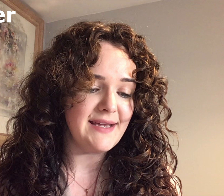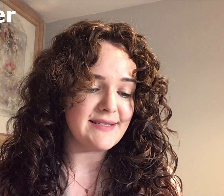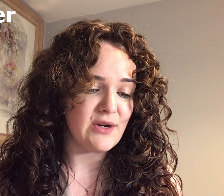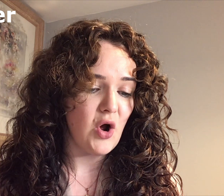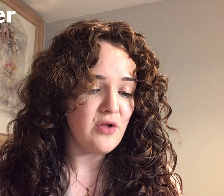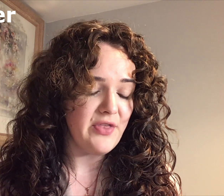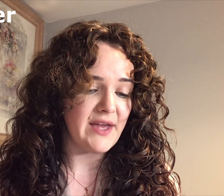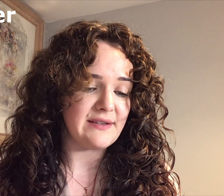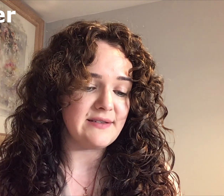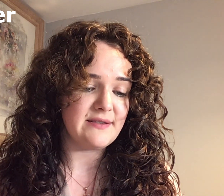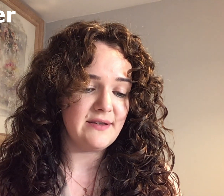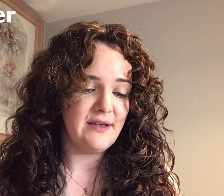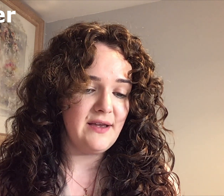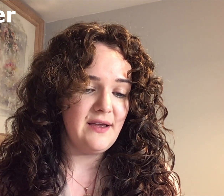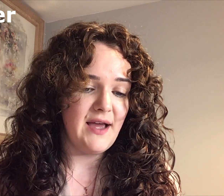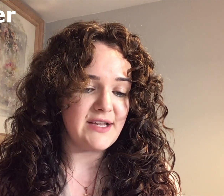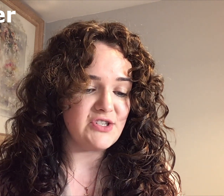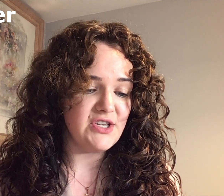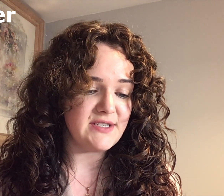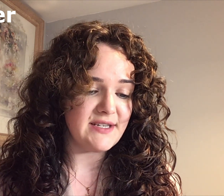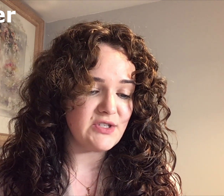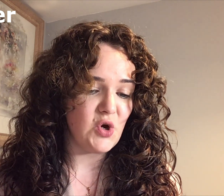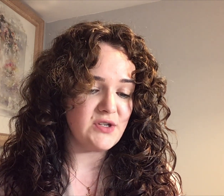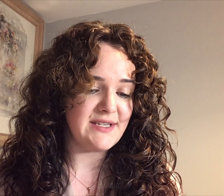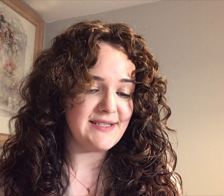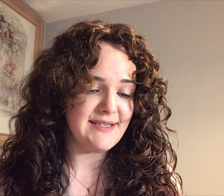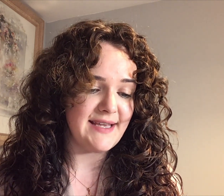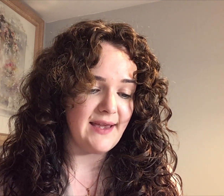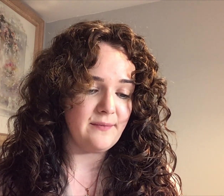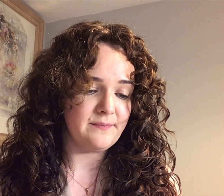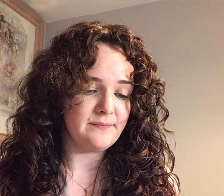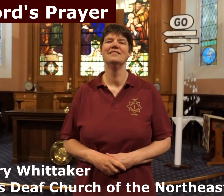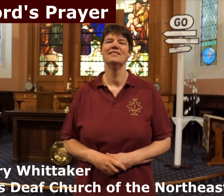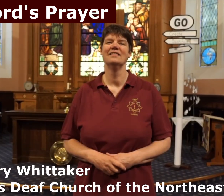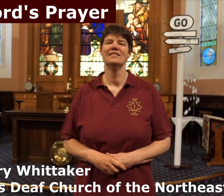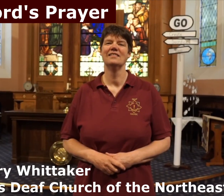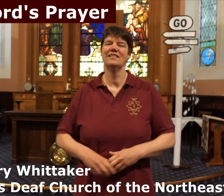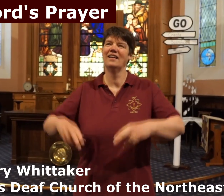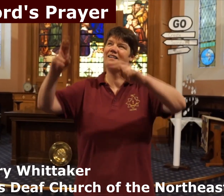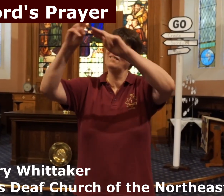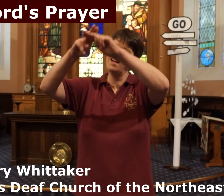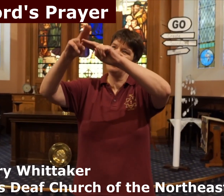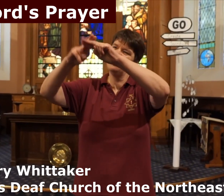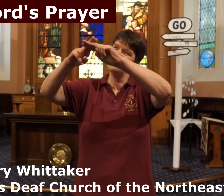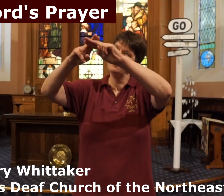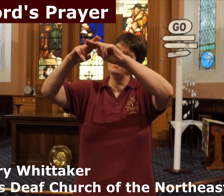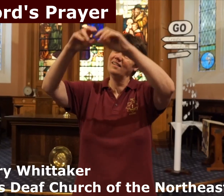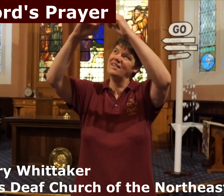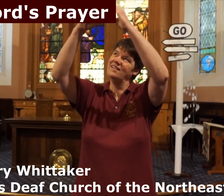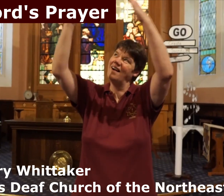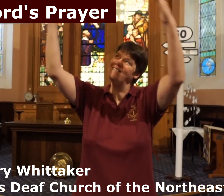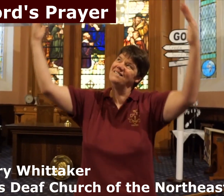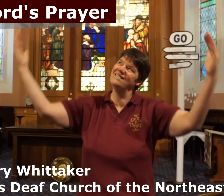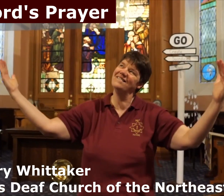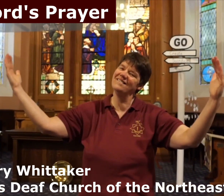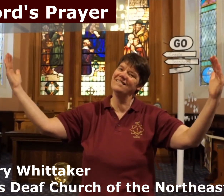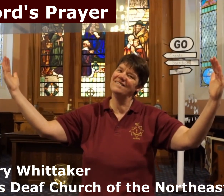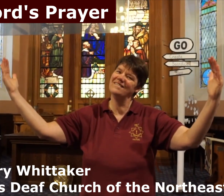pray these and all things, as Jesus taught us to say. Our Father in